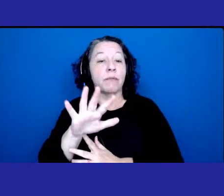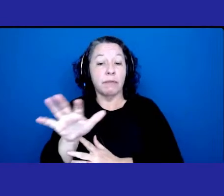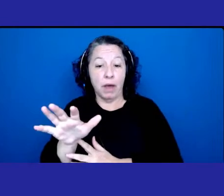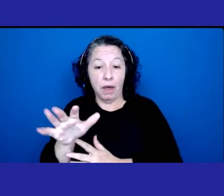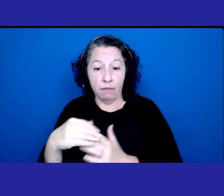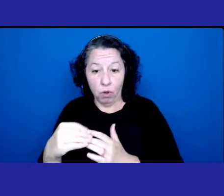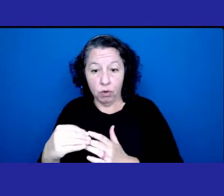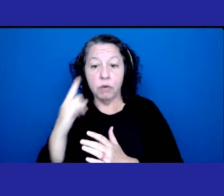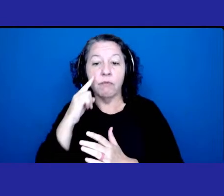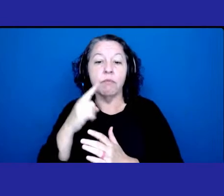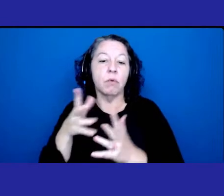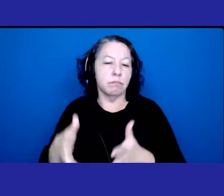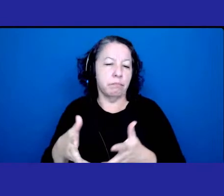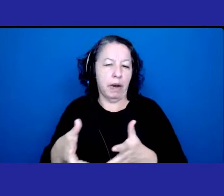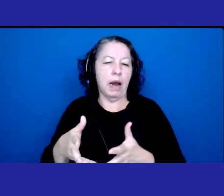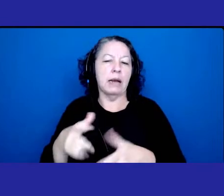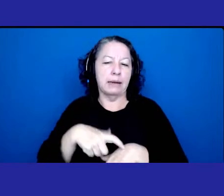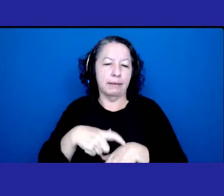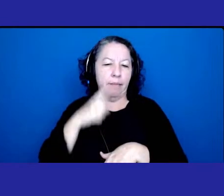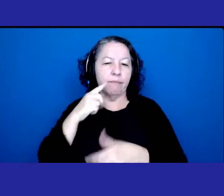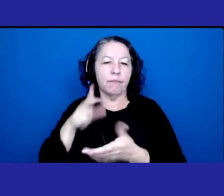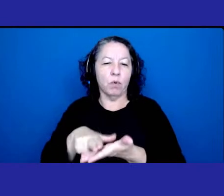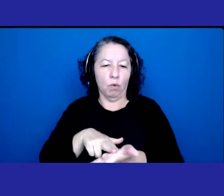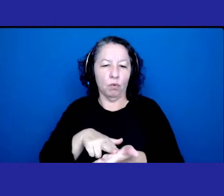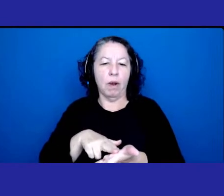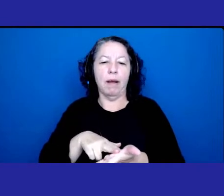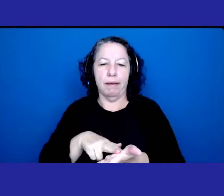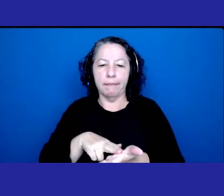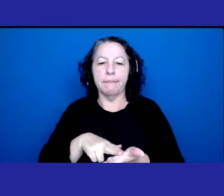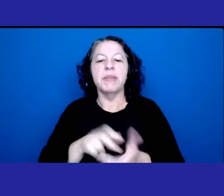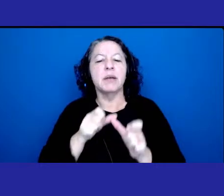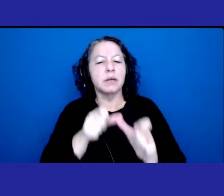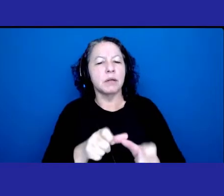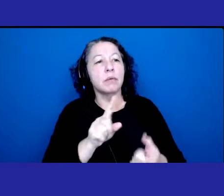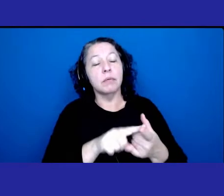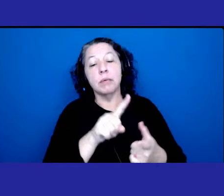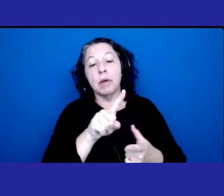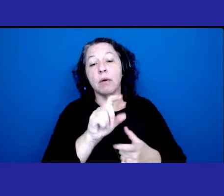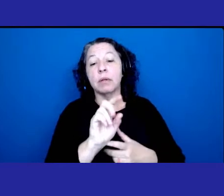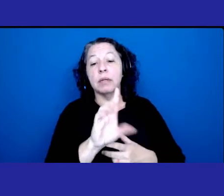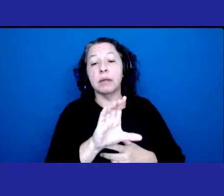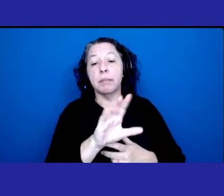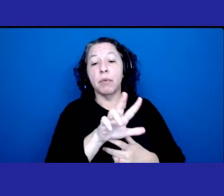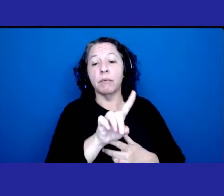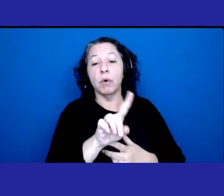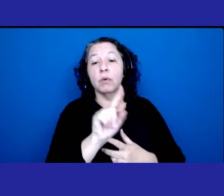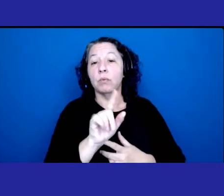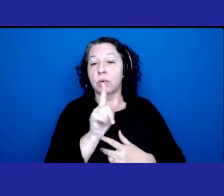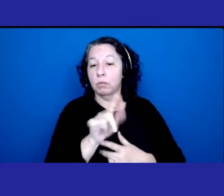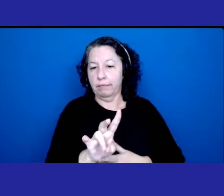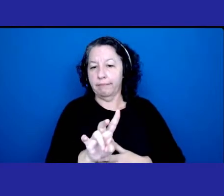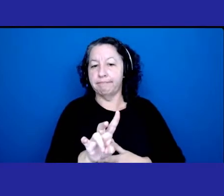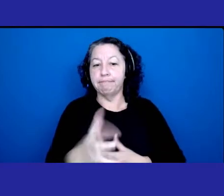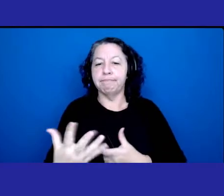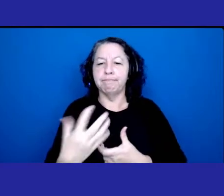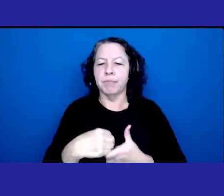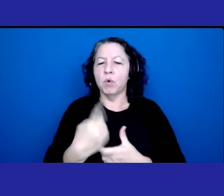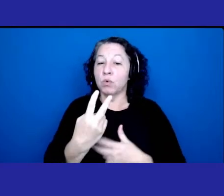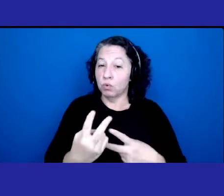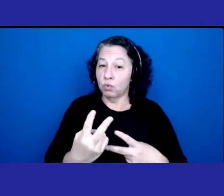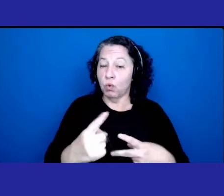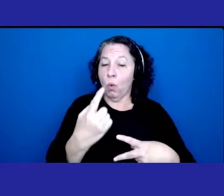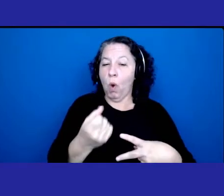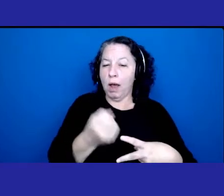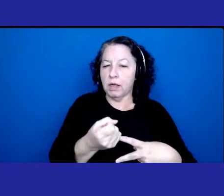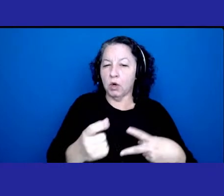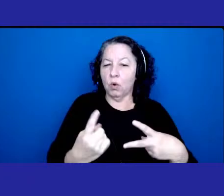$44,922,455 for the remainder of the contract term, which continues until December 31, 2027, including 2 one-year renewal